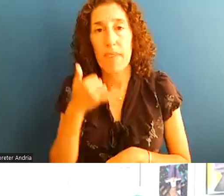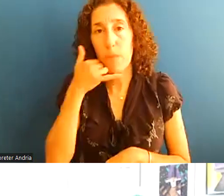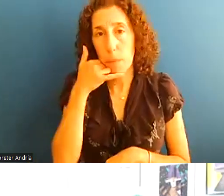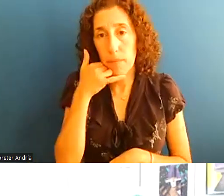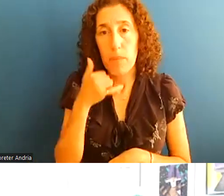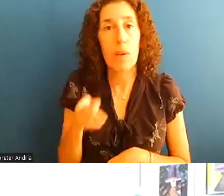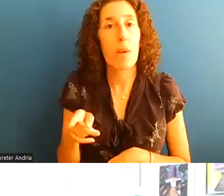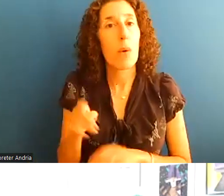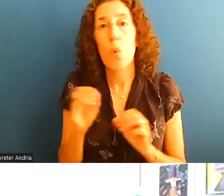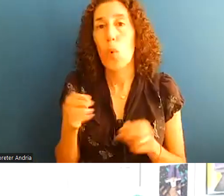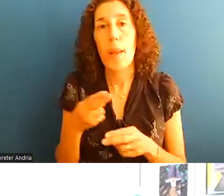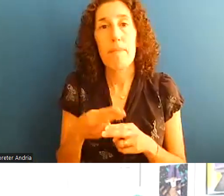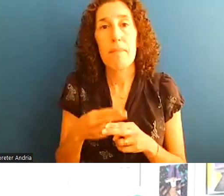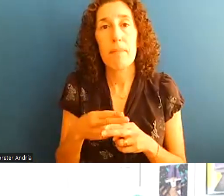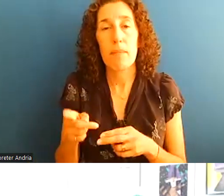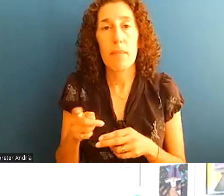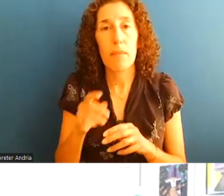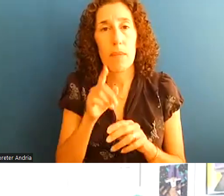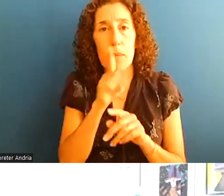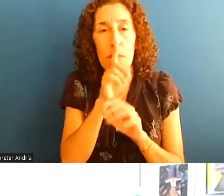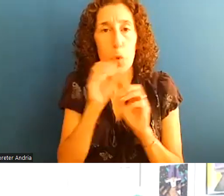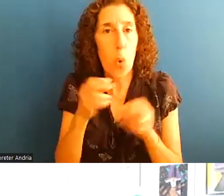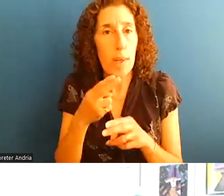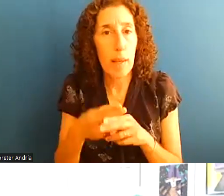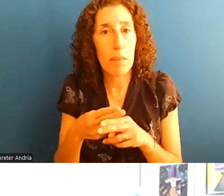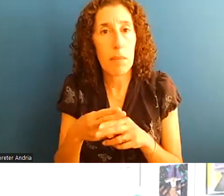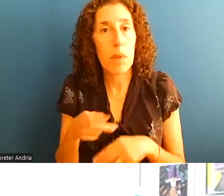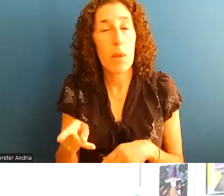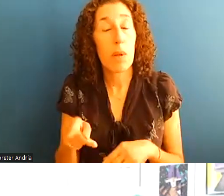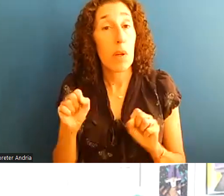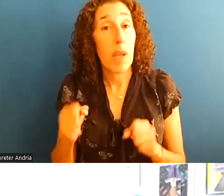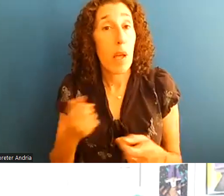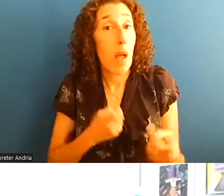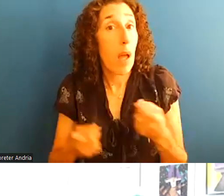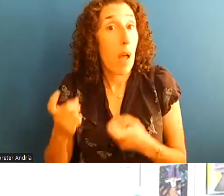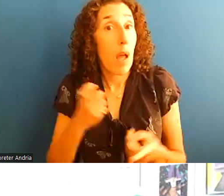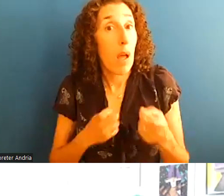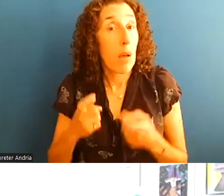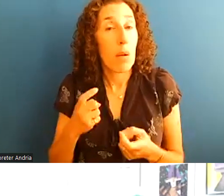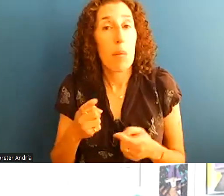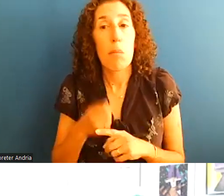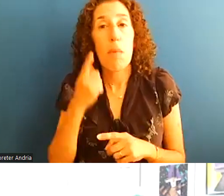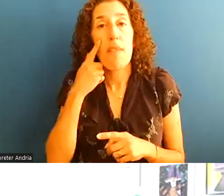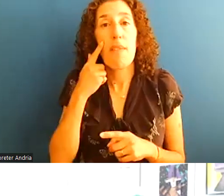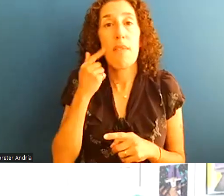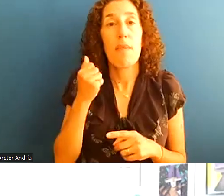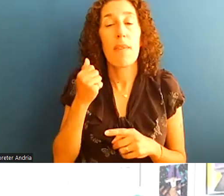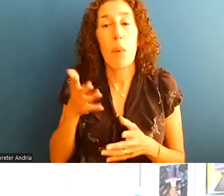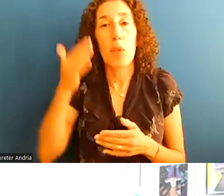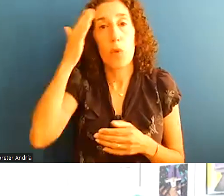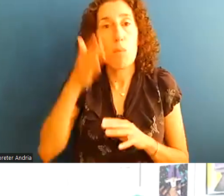victim can ask us any questions they want about the investigative process, what's involved in it.